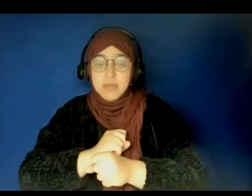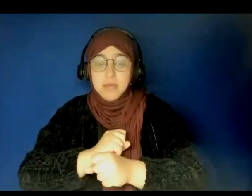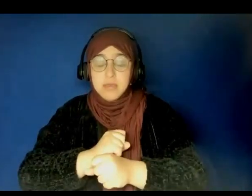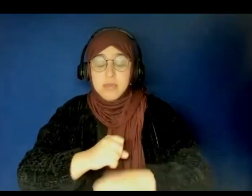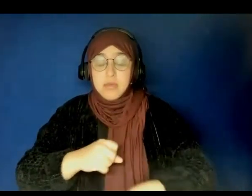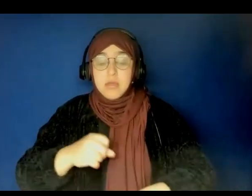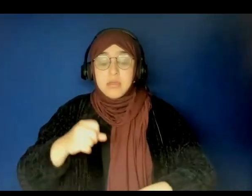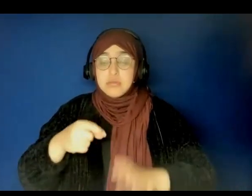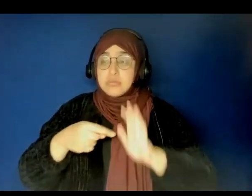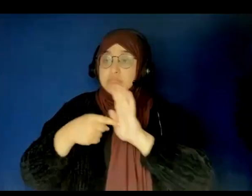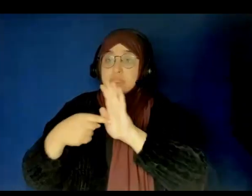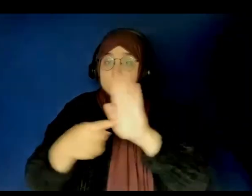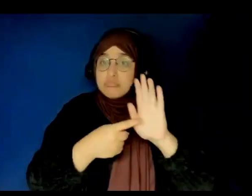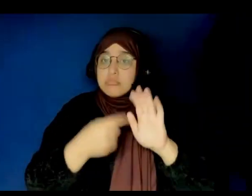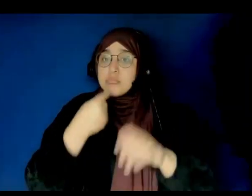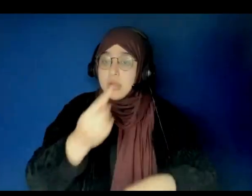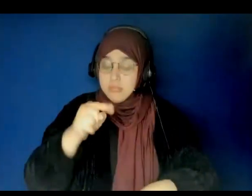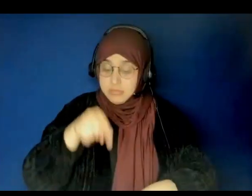man."